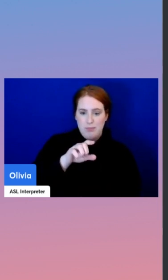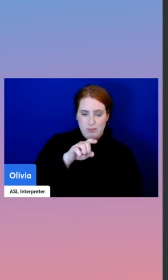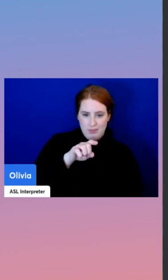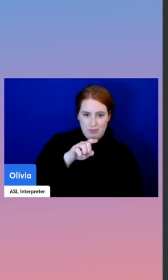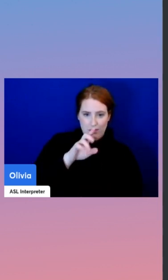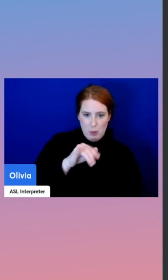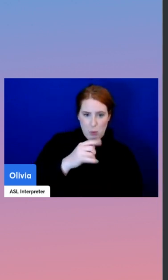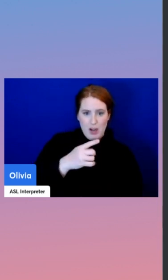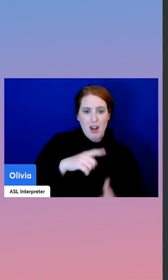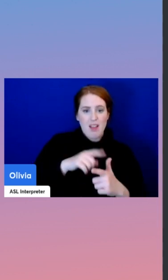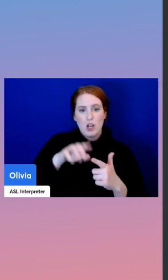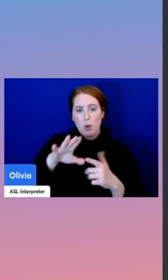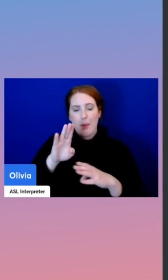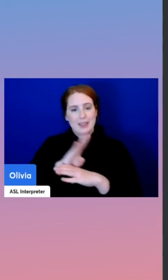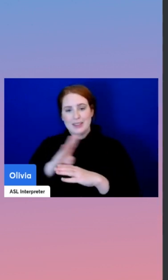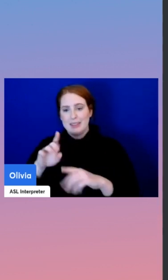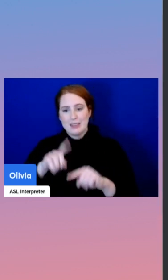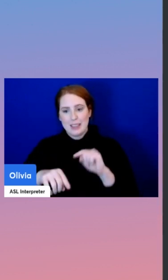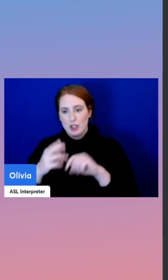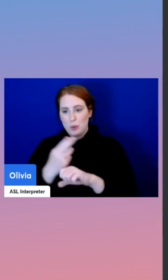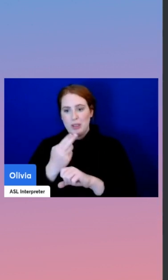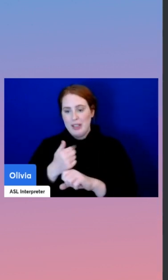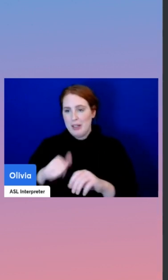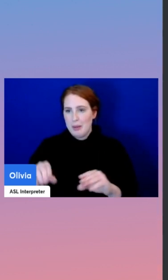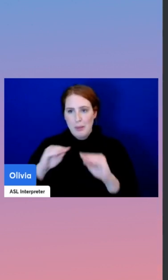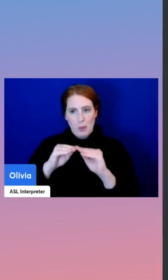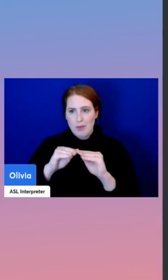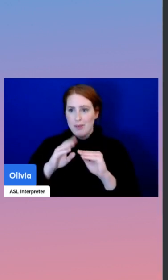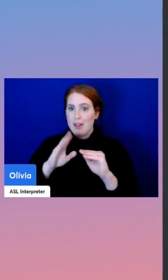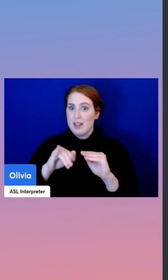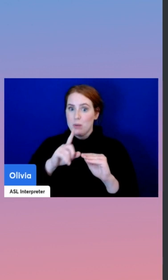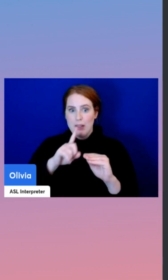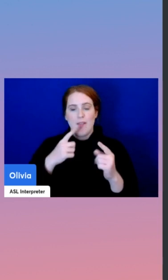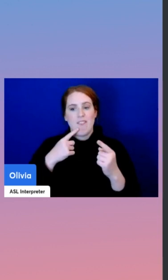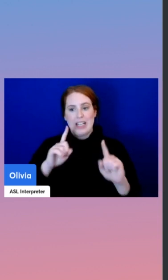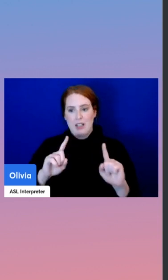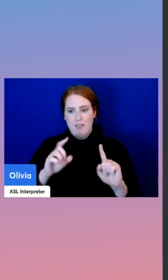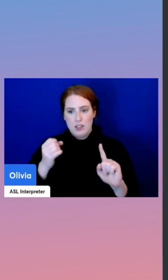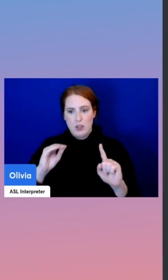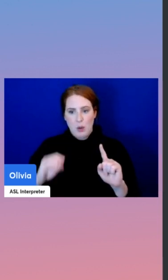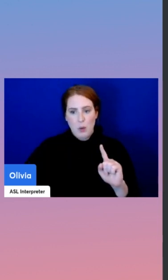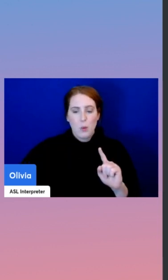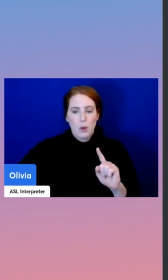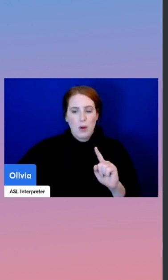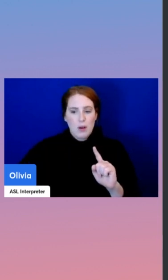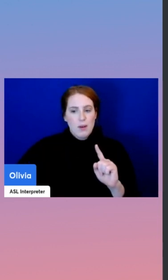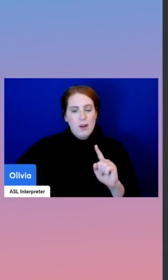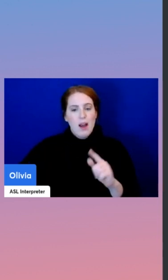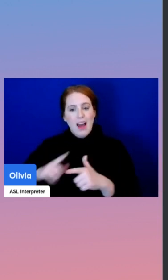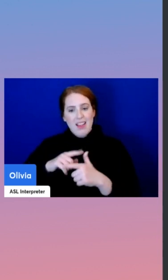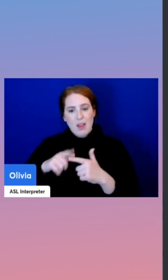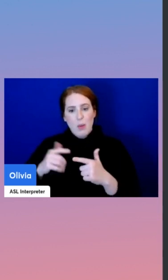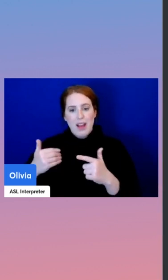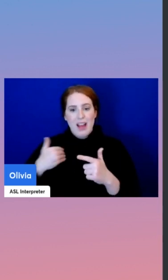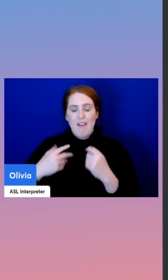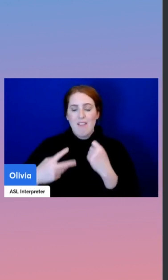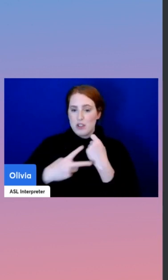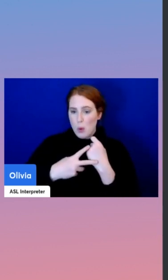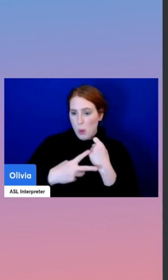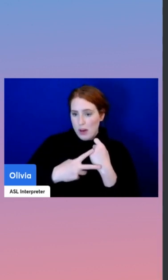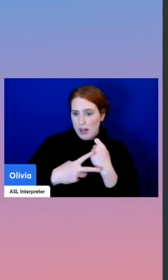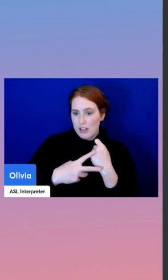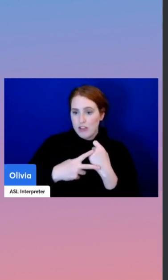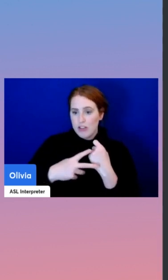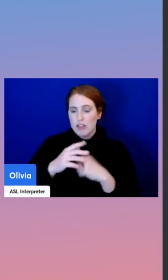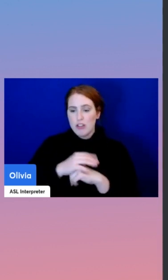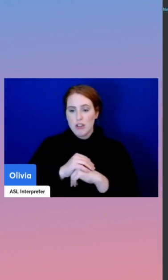your businesses will not be able to use it anymore. And this is what makes this really effective. Then we have our storage that are using the KMS key accredited in the foundations, and